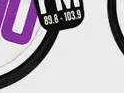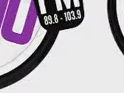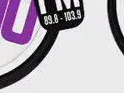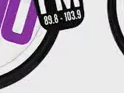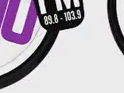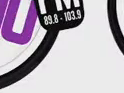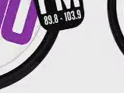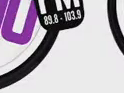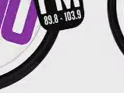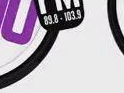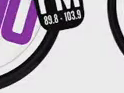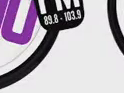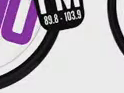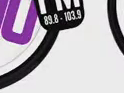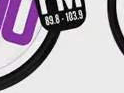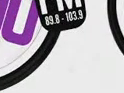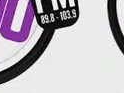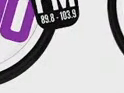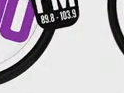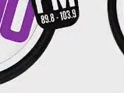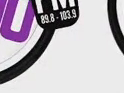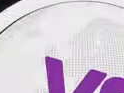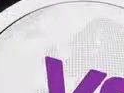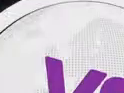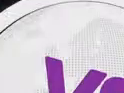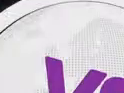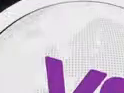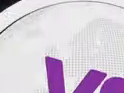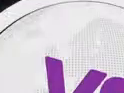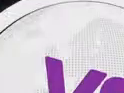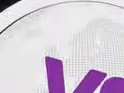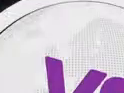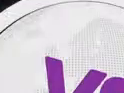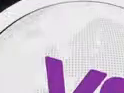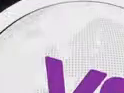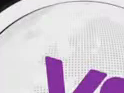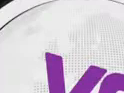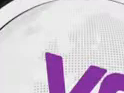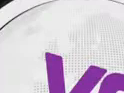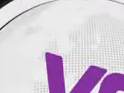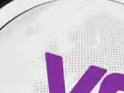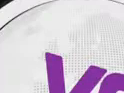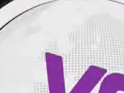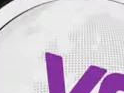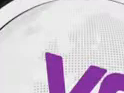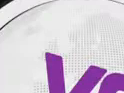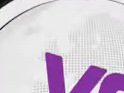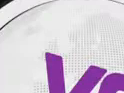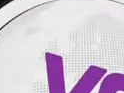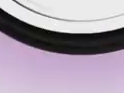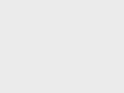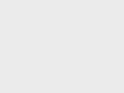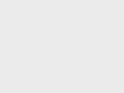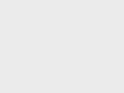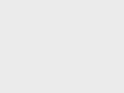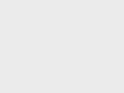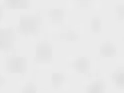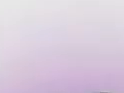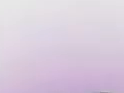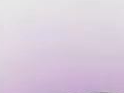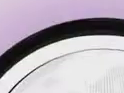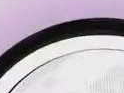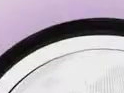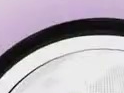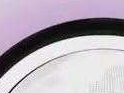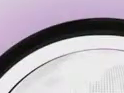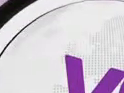and implementation of plans. The biggest plus is the revised financial delegation, which are